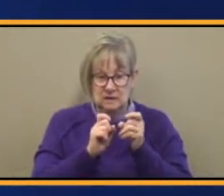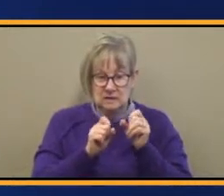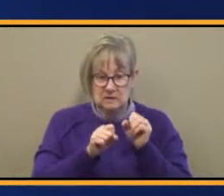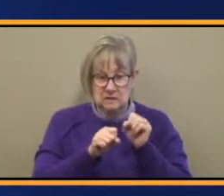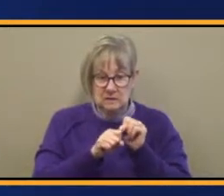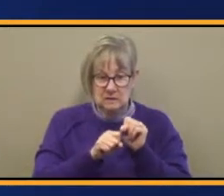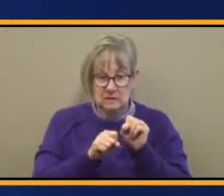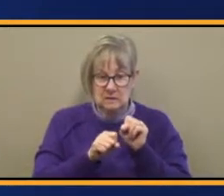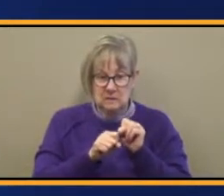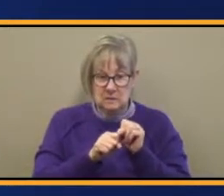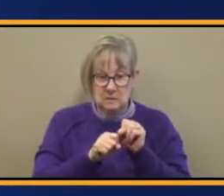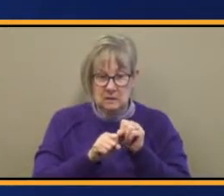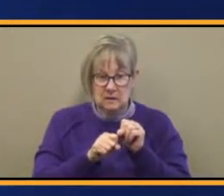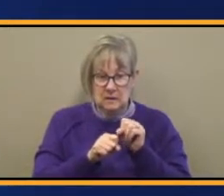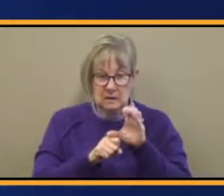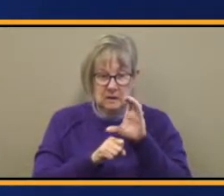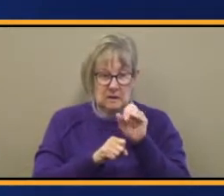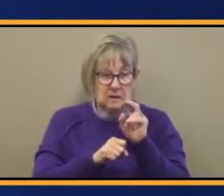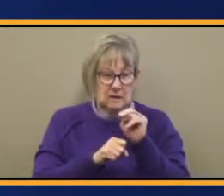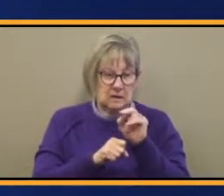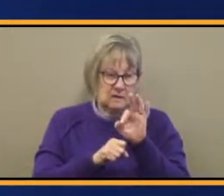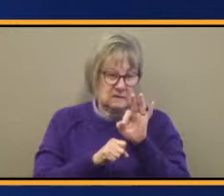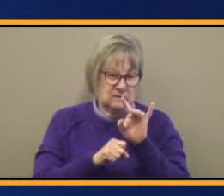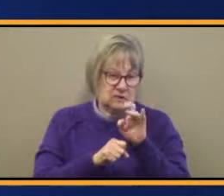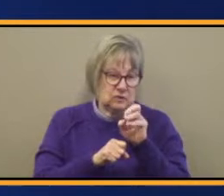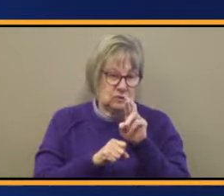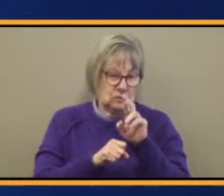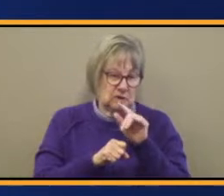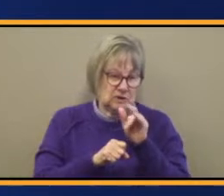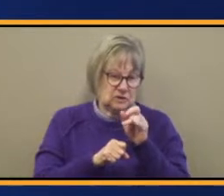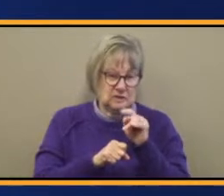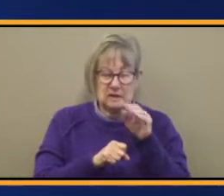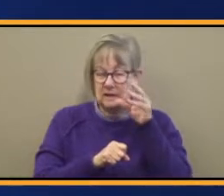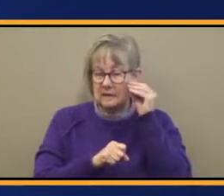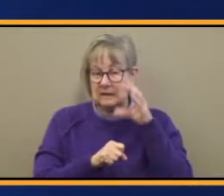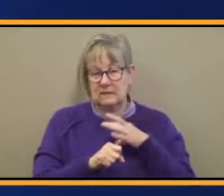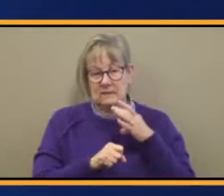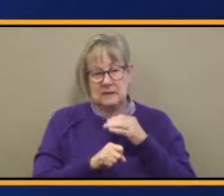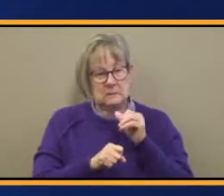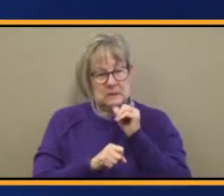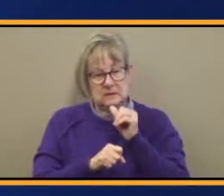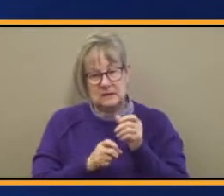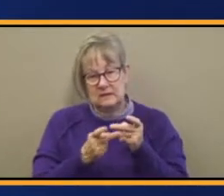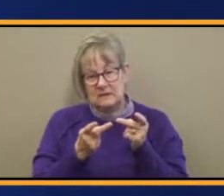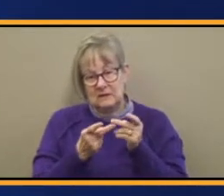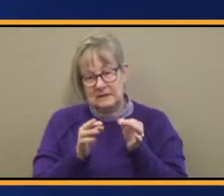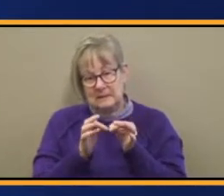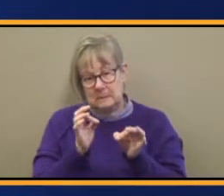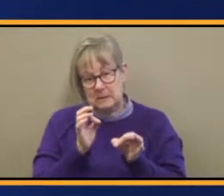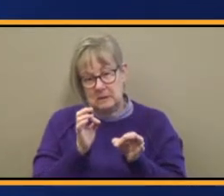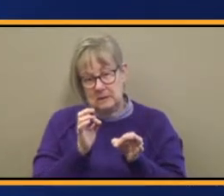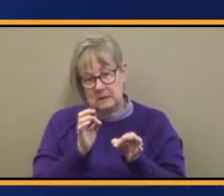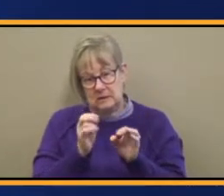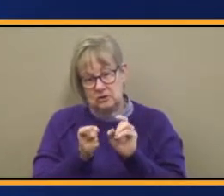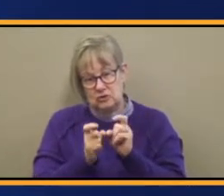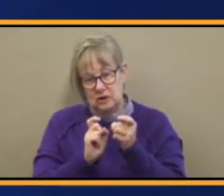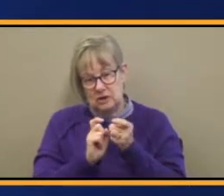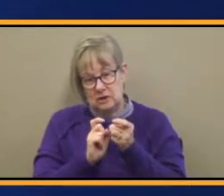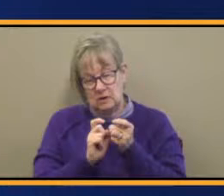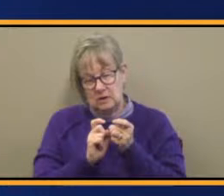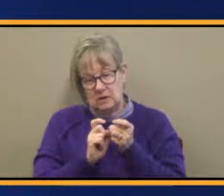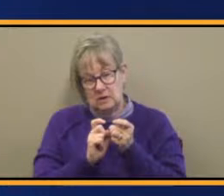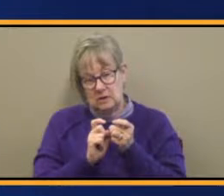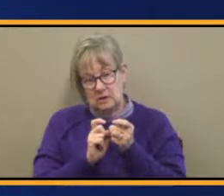in configuration, it sounds fancy, but it's not. It was a very simple change.